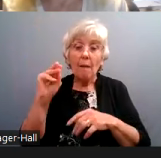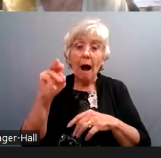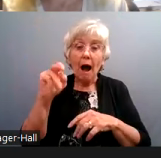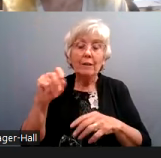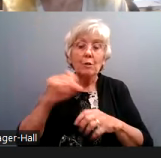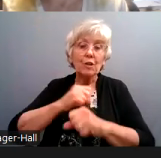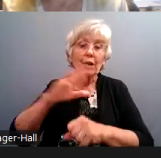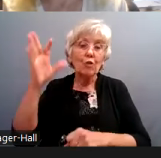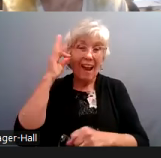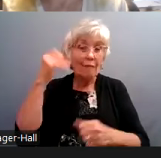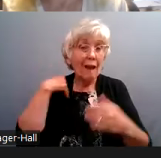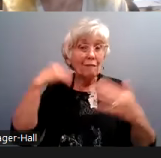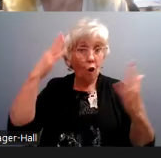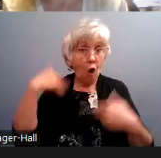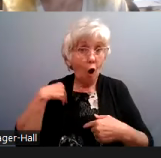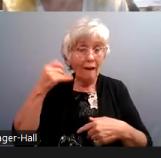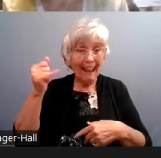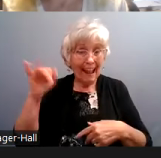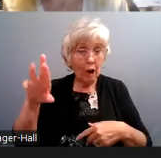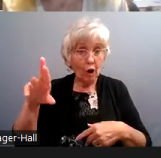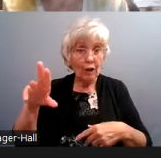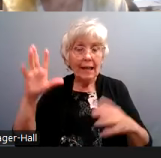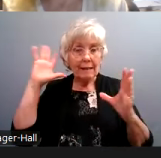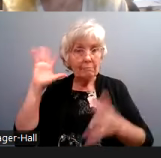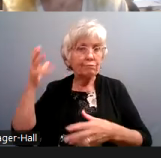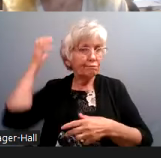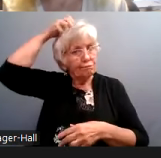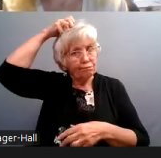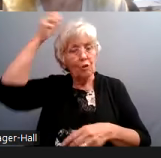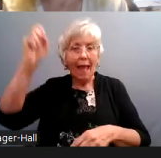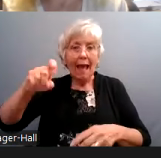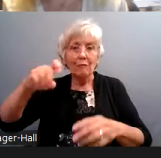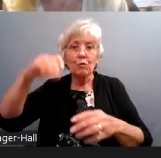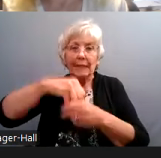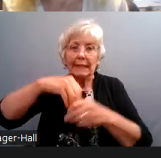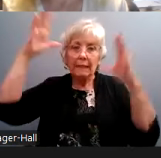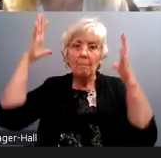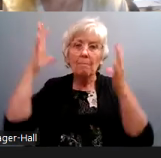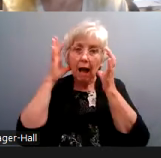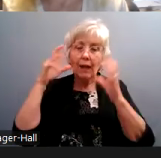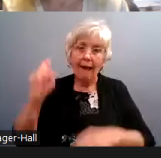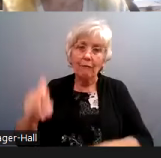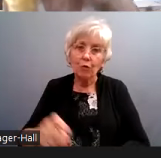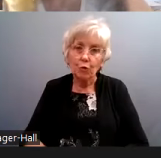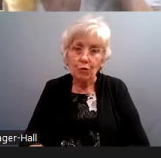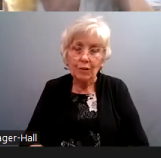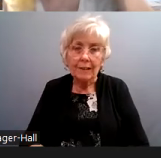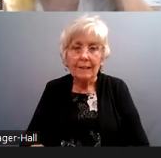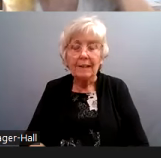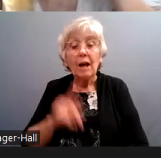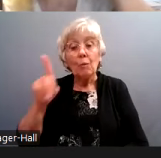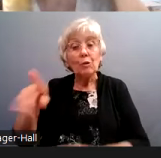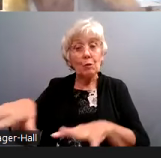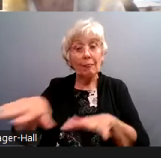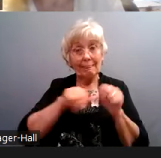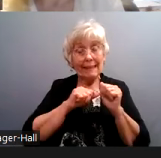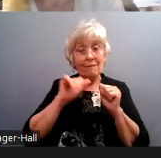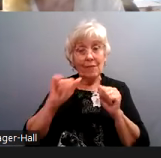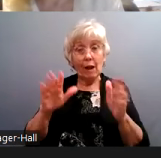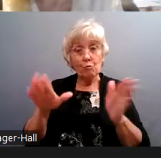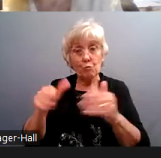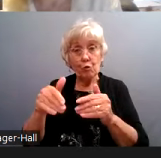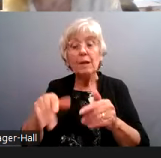hair, that needs to be up or in a hair bonnet. And then when you're exiting the room, we have to